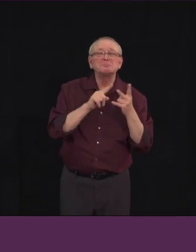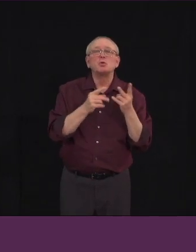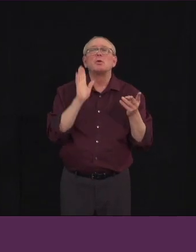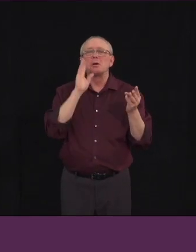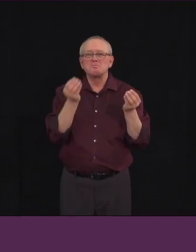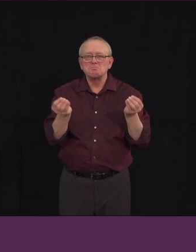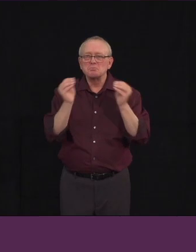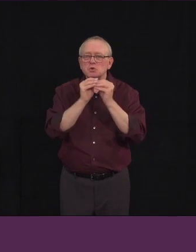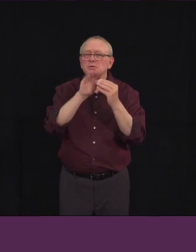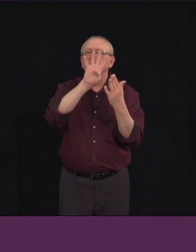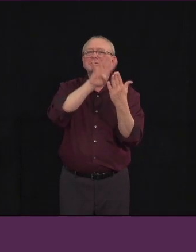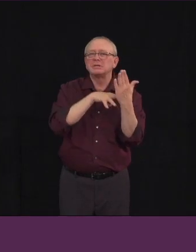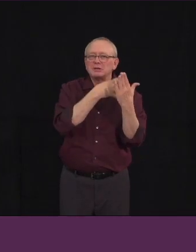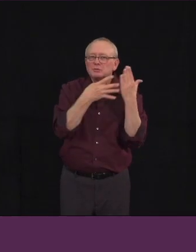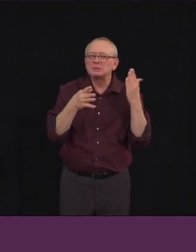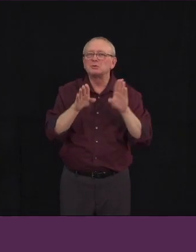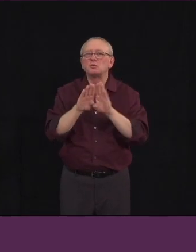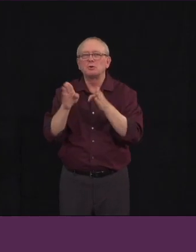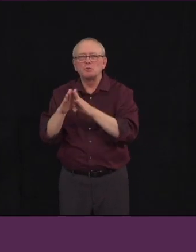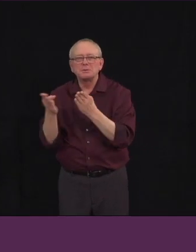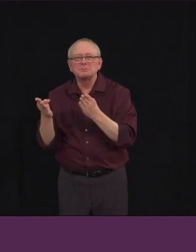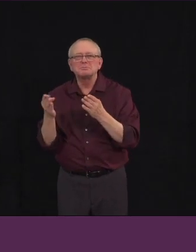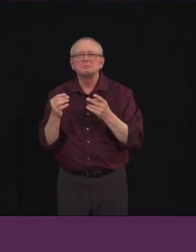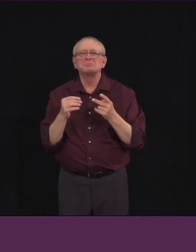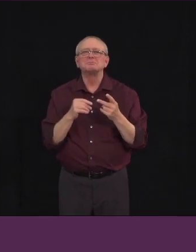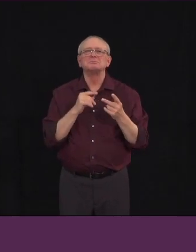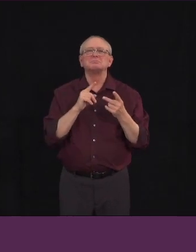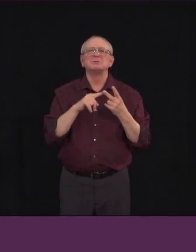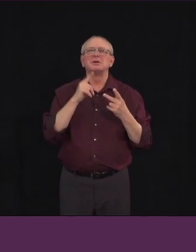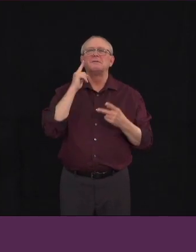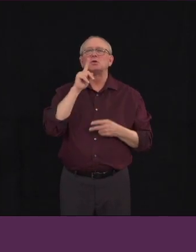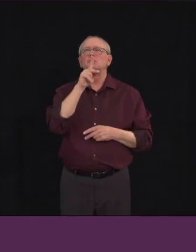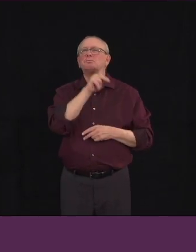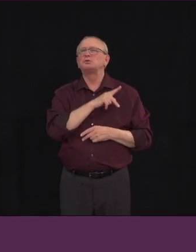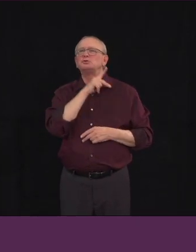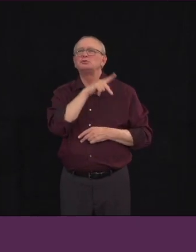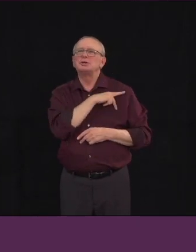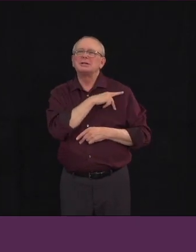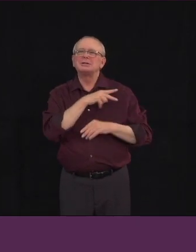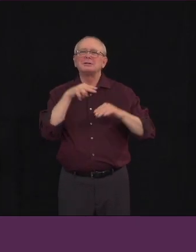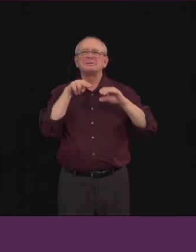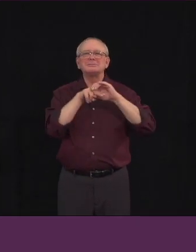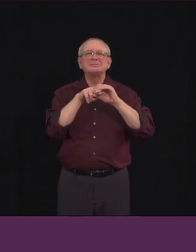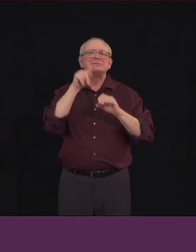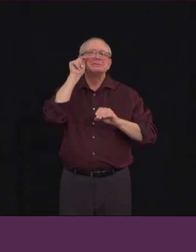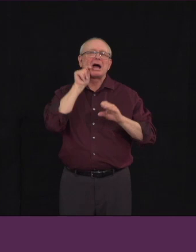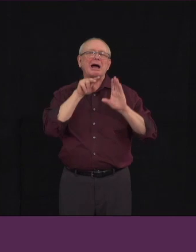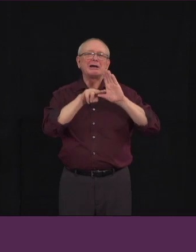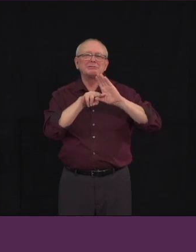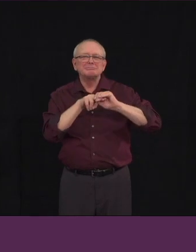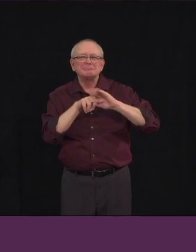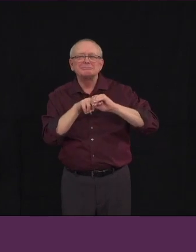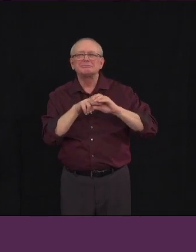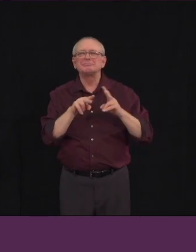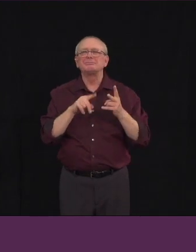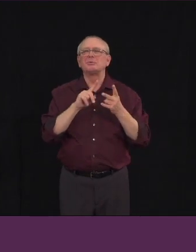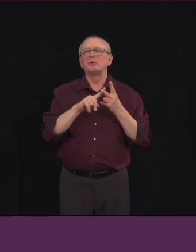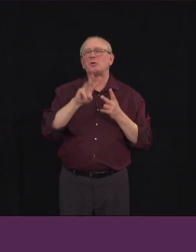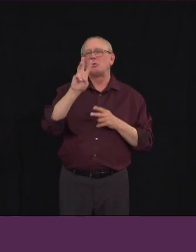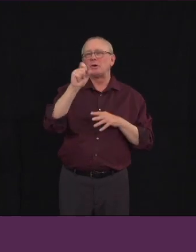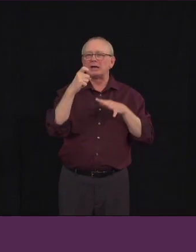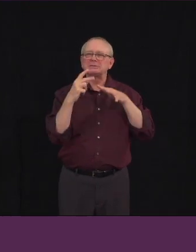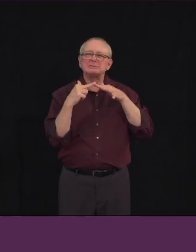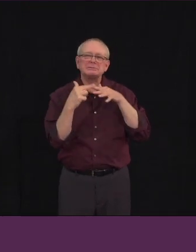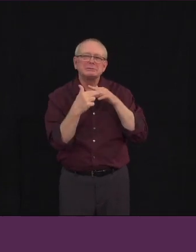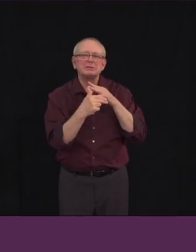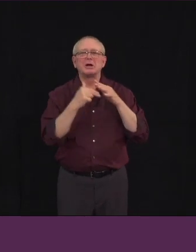like artificial tanning, aesthetics, cosmetic skin and body treatments, manicures, pedicures, waxing facial treatments, massage